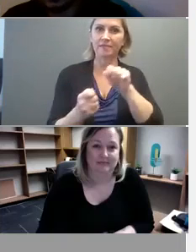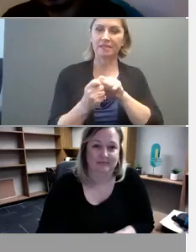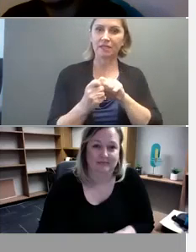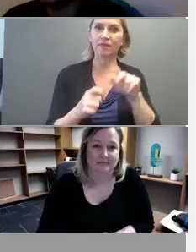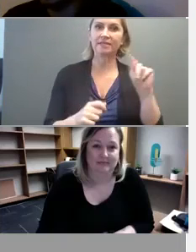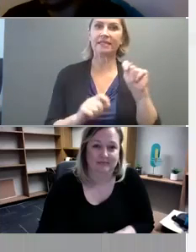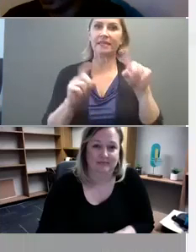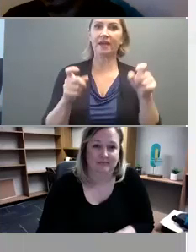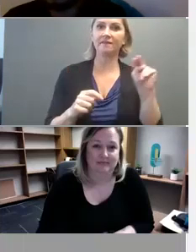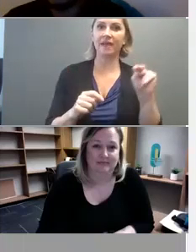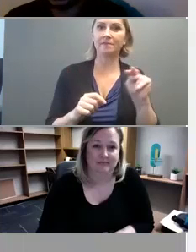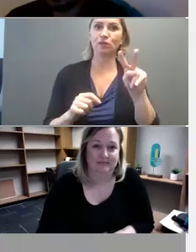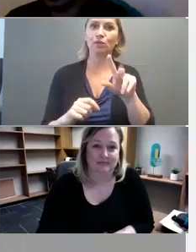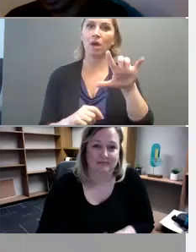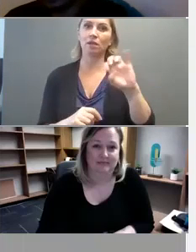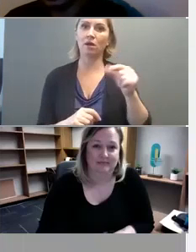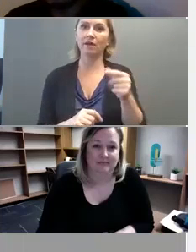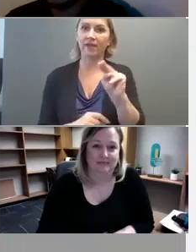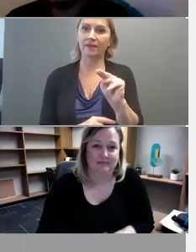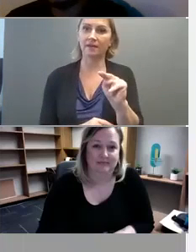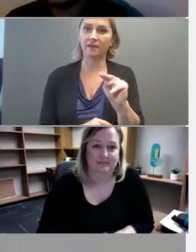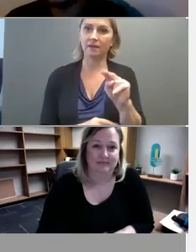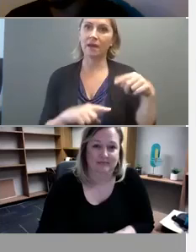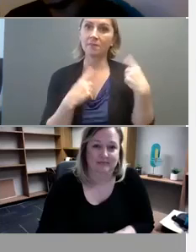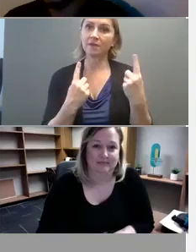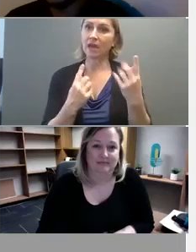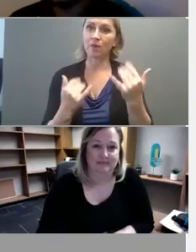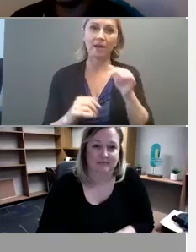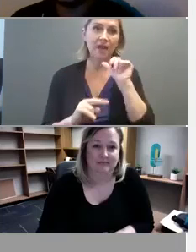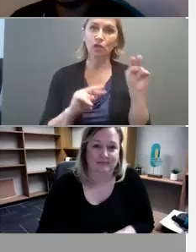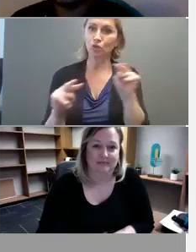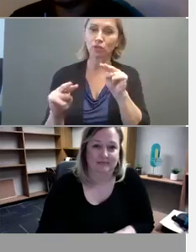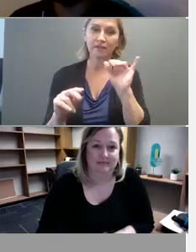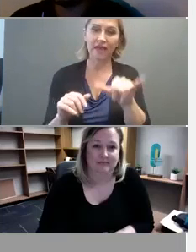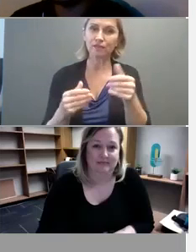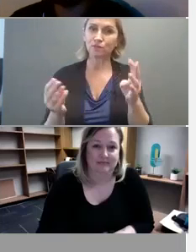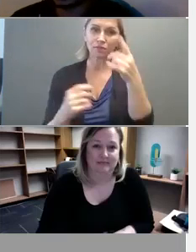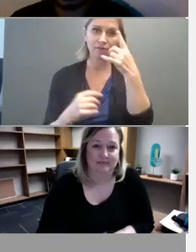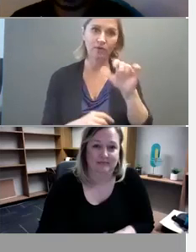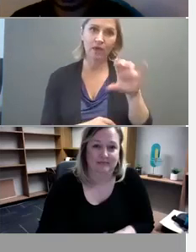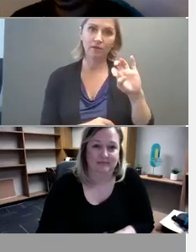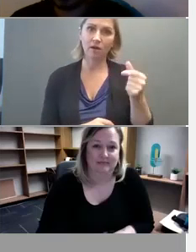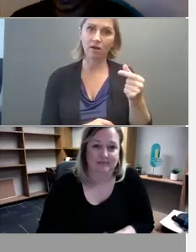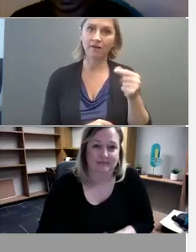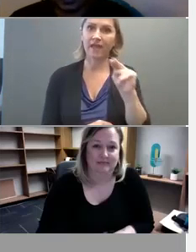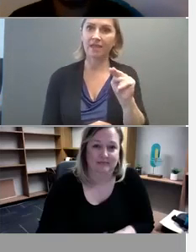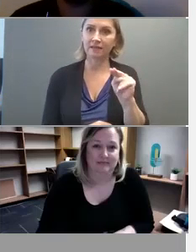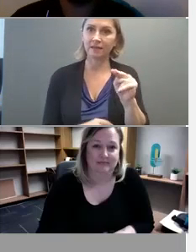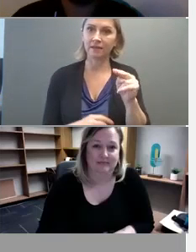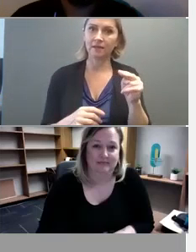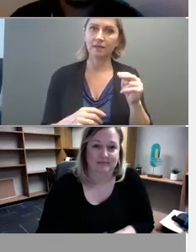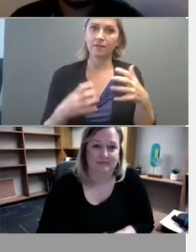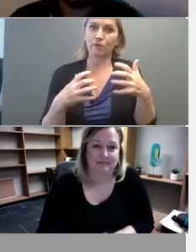n by 2 plus log of n. Up to now, we have not looked at any particular solutions with the log of n as merging